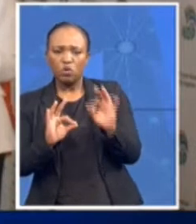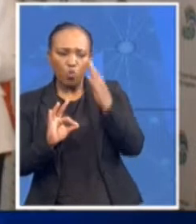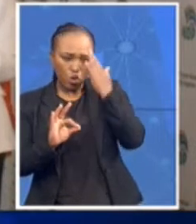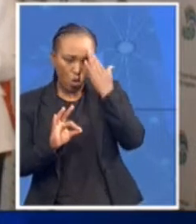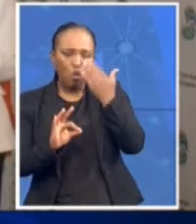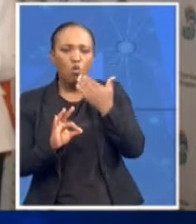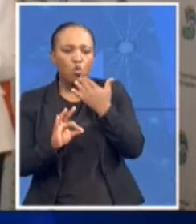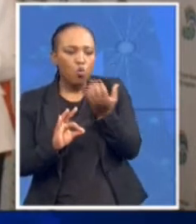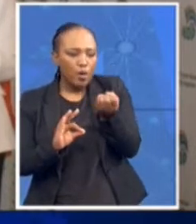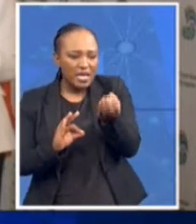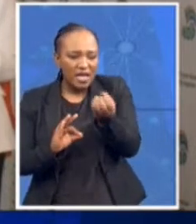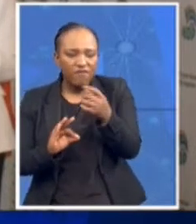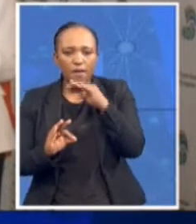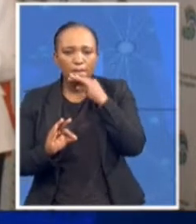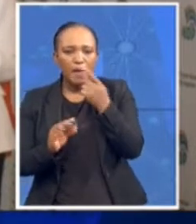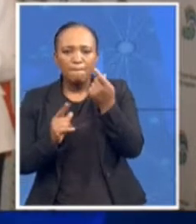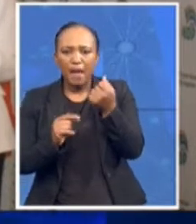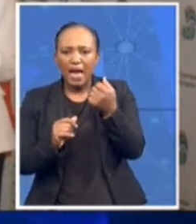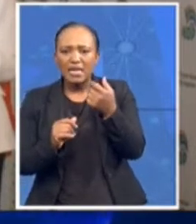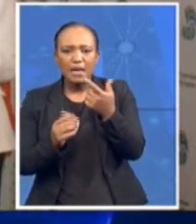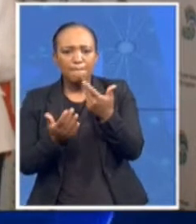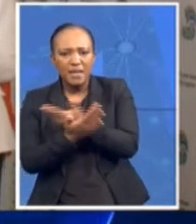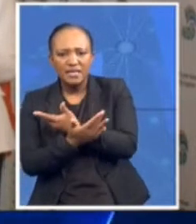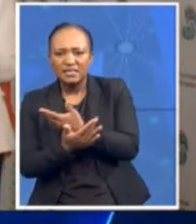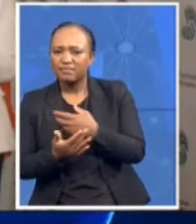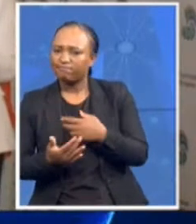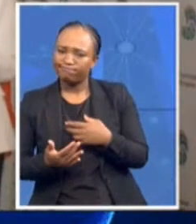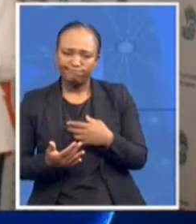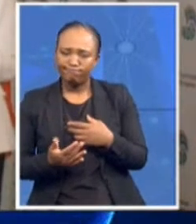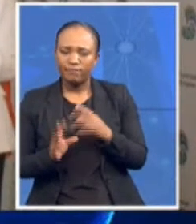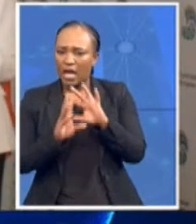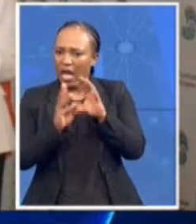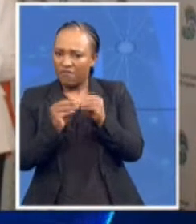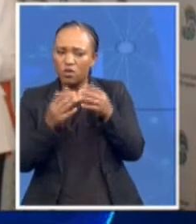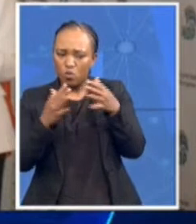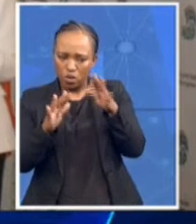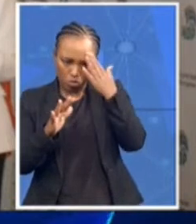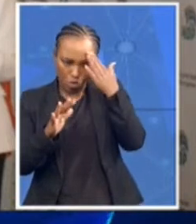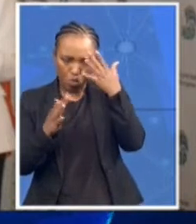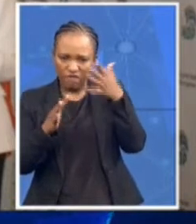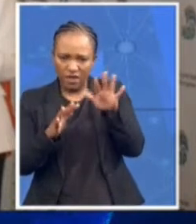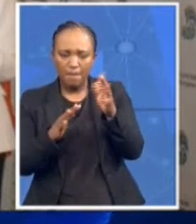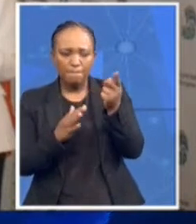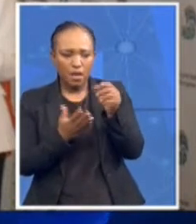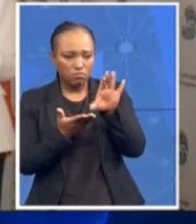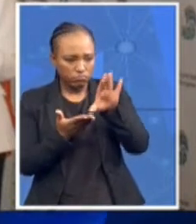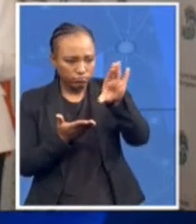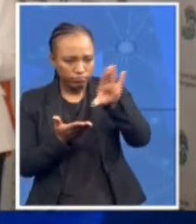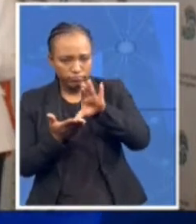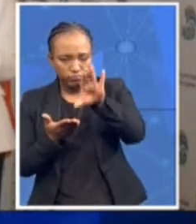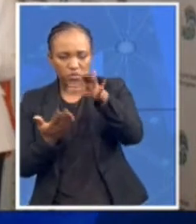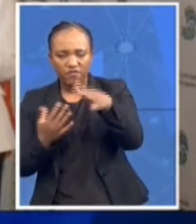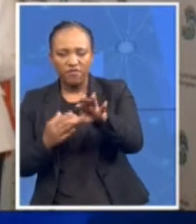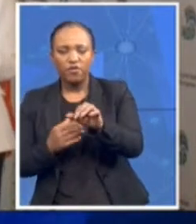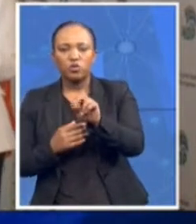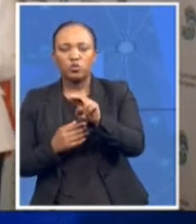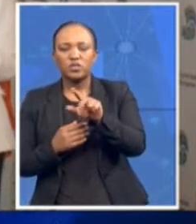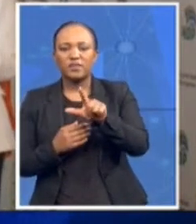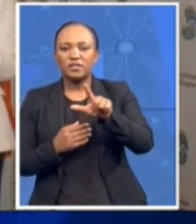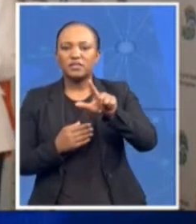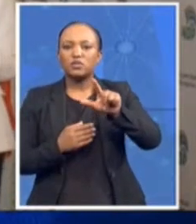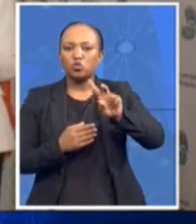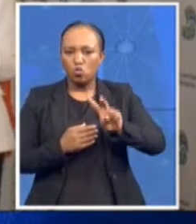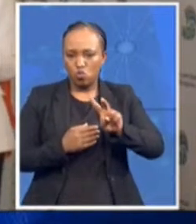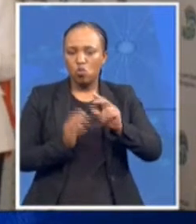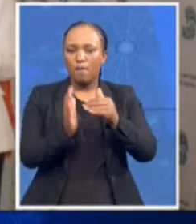NAC. We have accounted for it. We have dispersed to date the 272 million, and we are confident that the balance